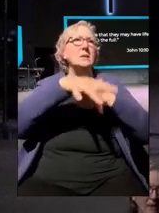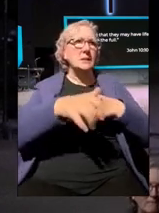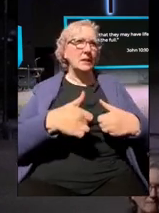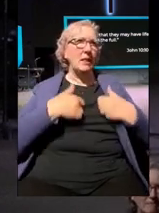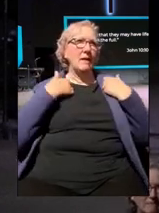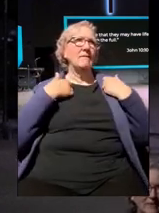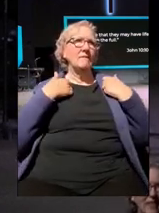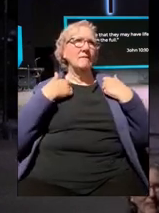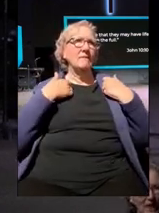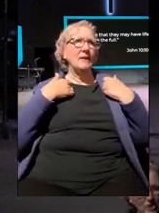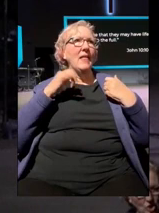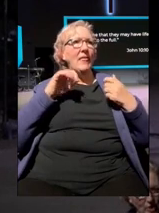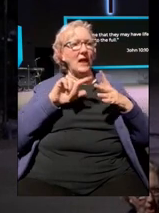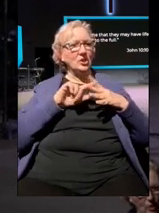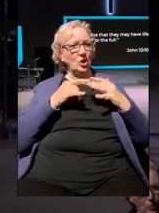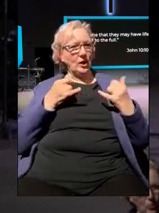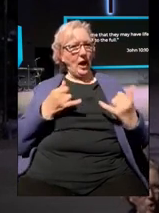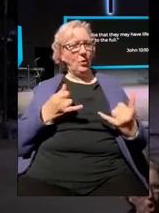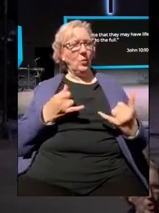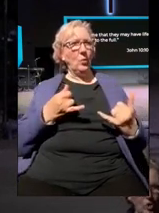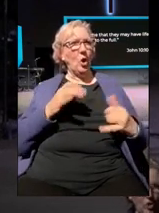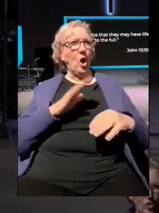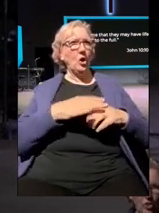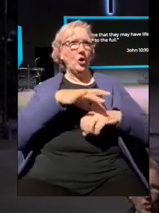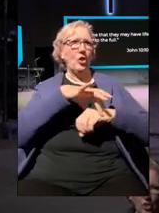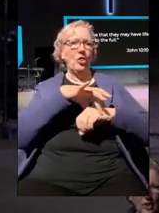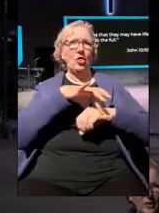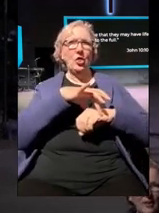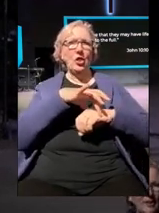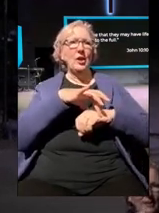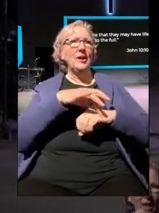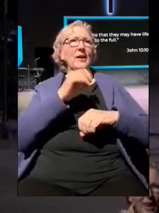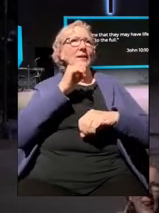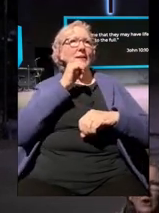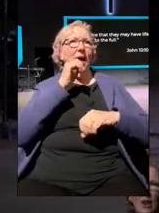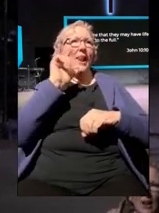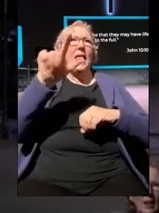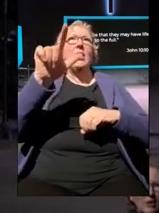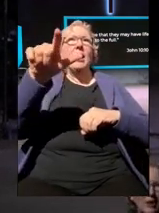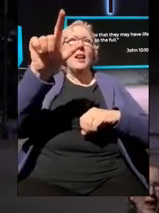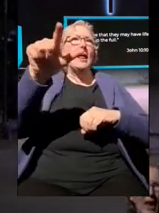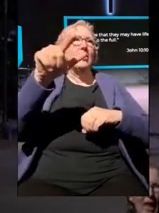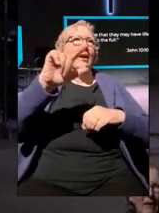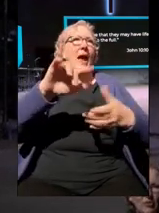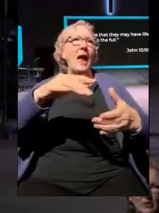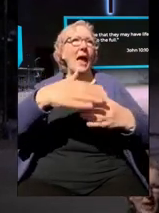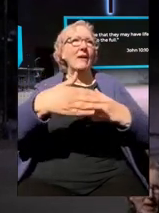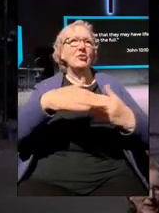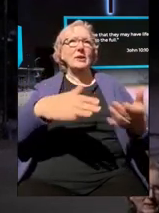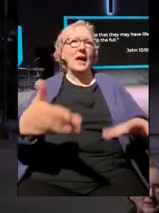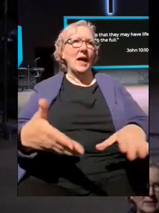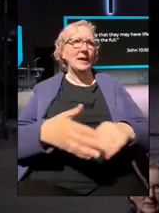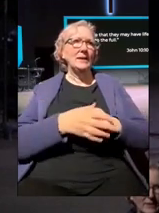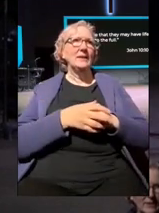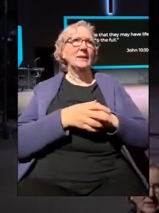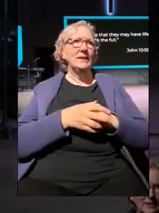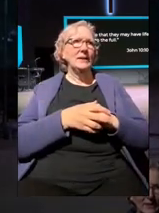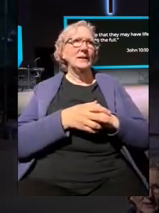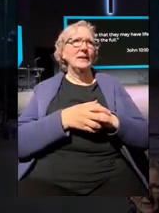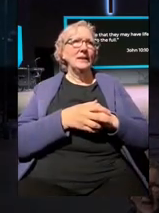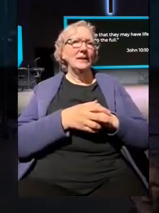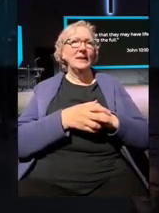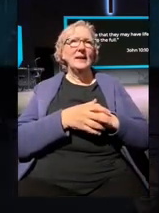That starts here on earth. That's not just something that starts after we die. Our faith